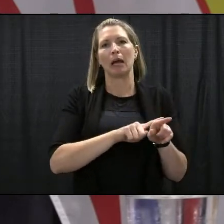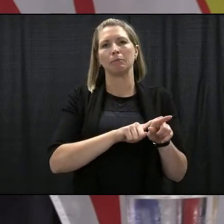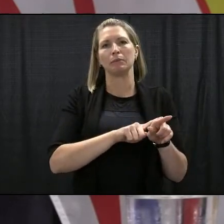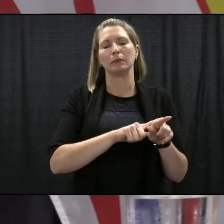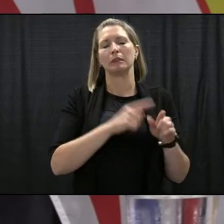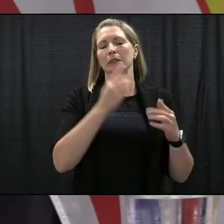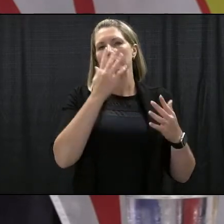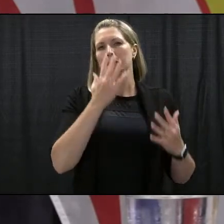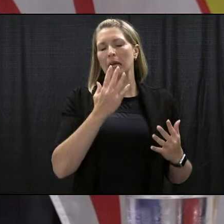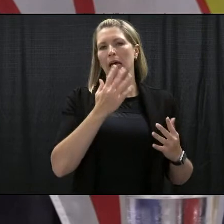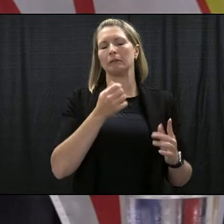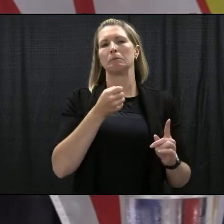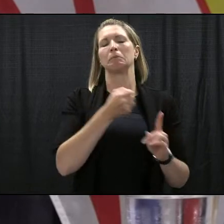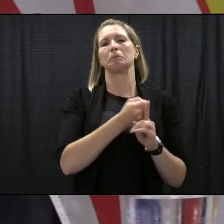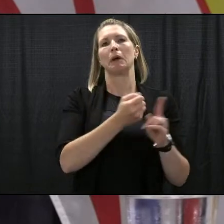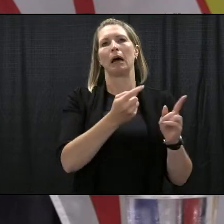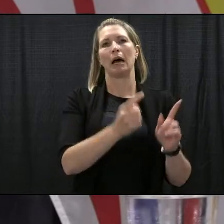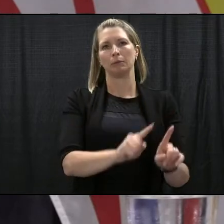time.